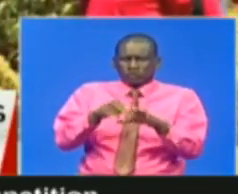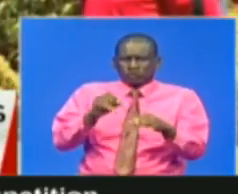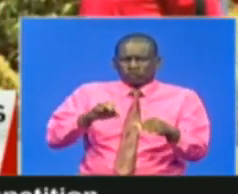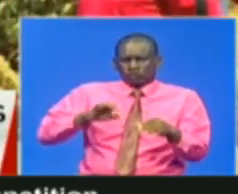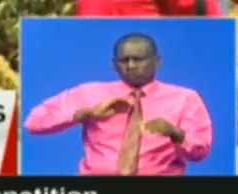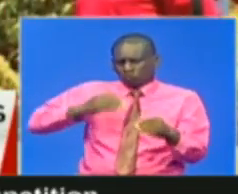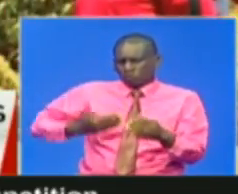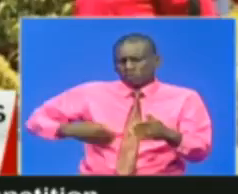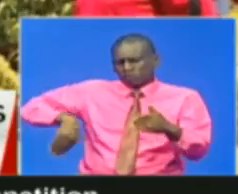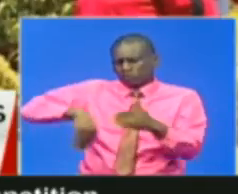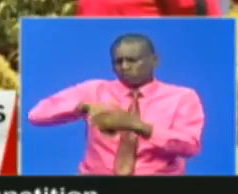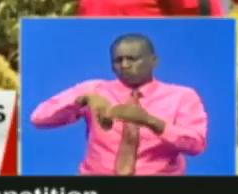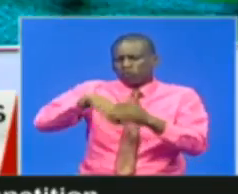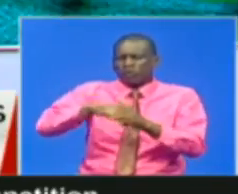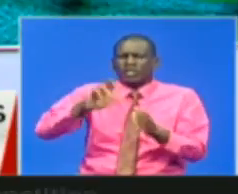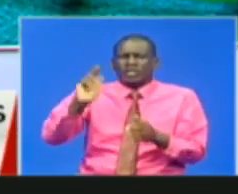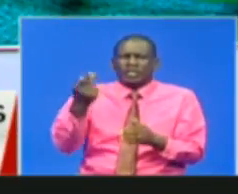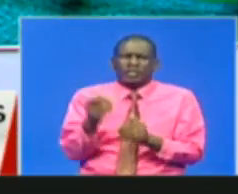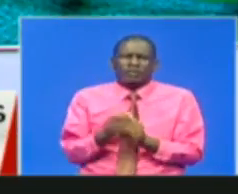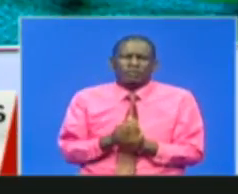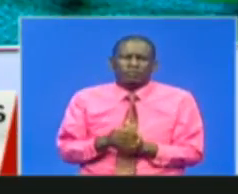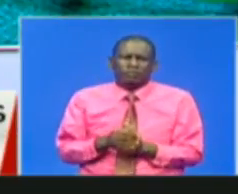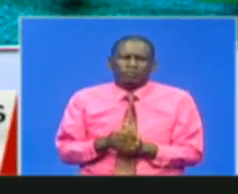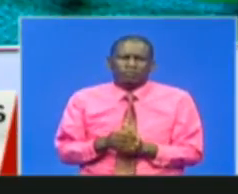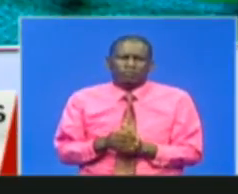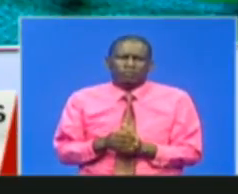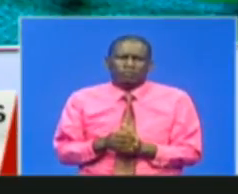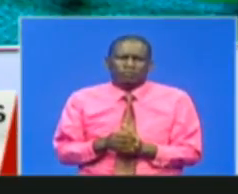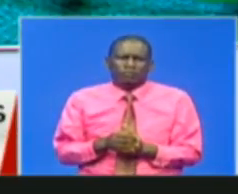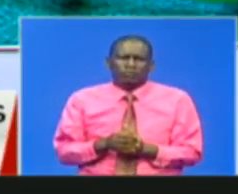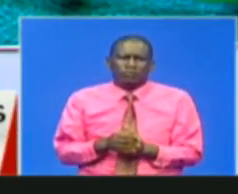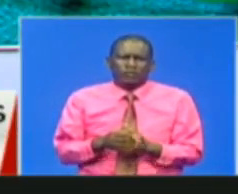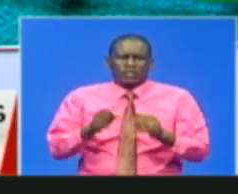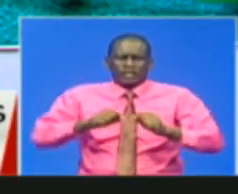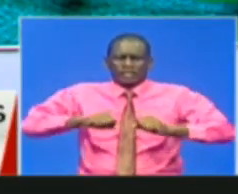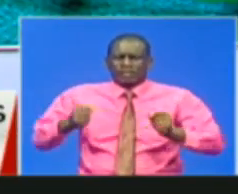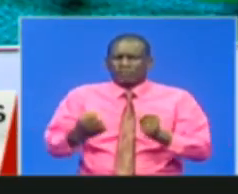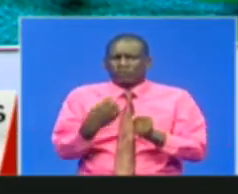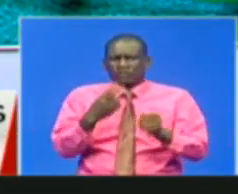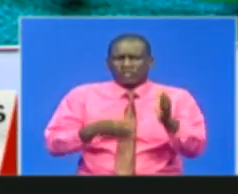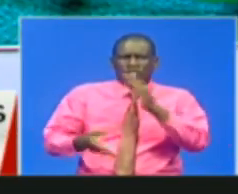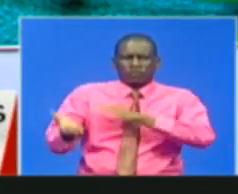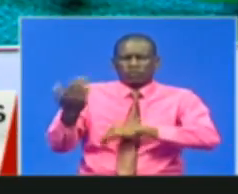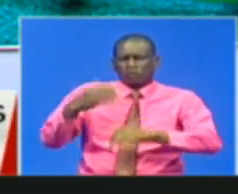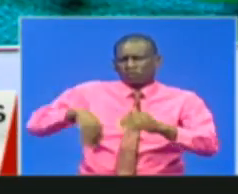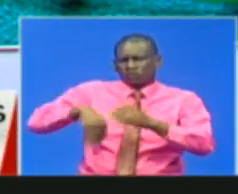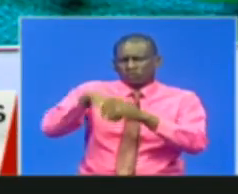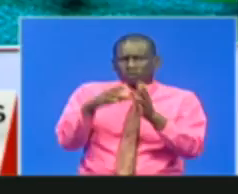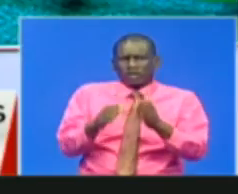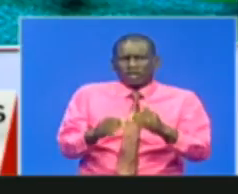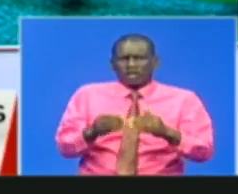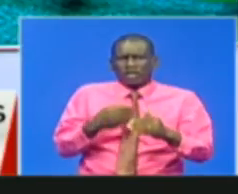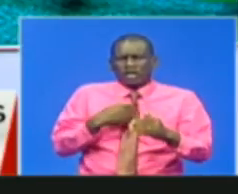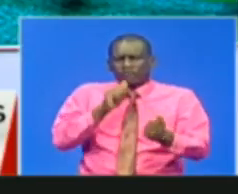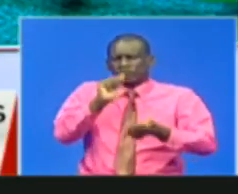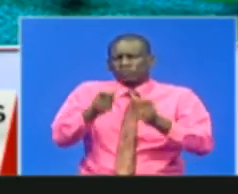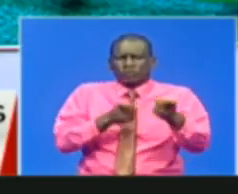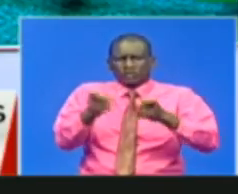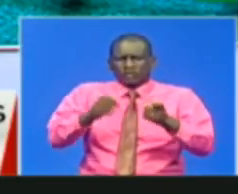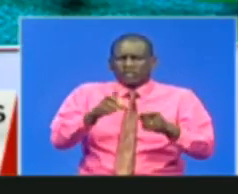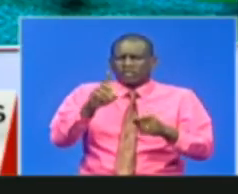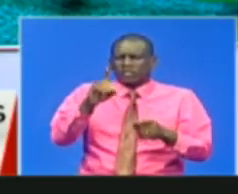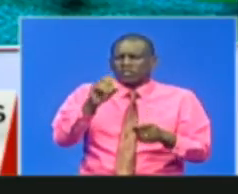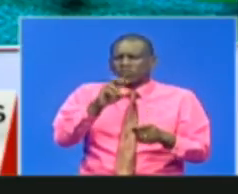of girls playing football in Kenya. It is always a pleasure to see a former player getting into sports administration. That's Doreen